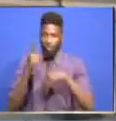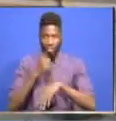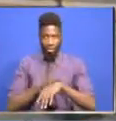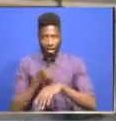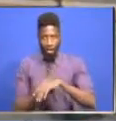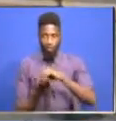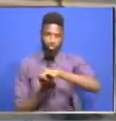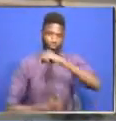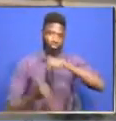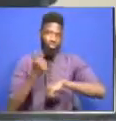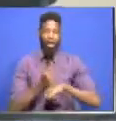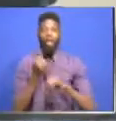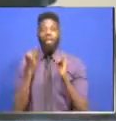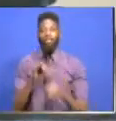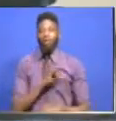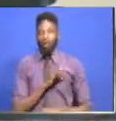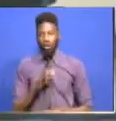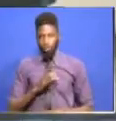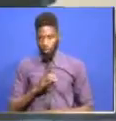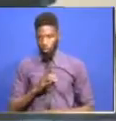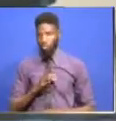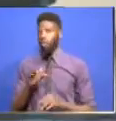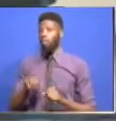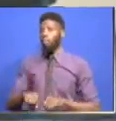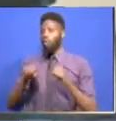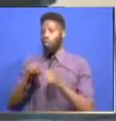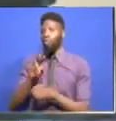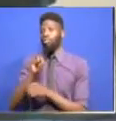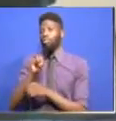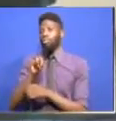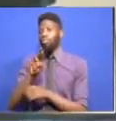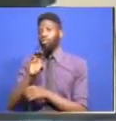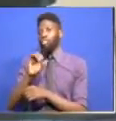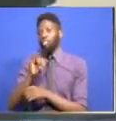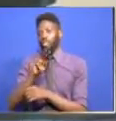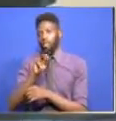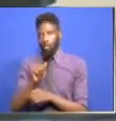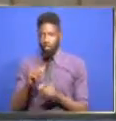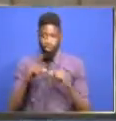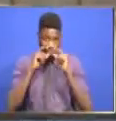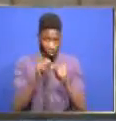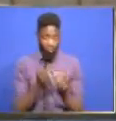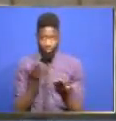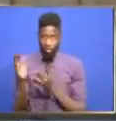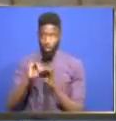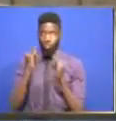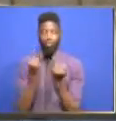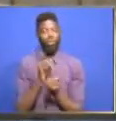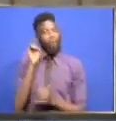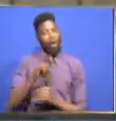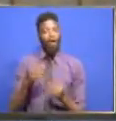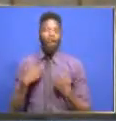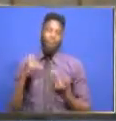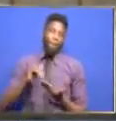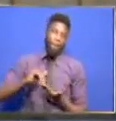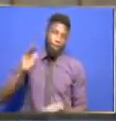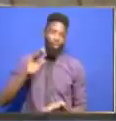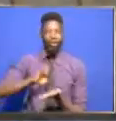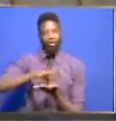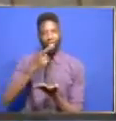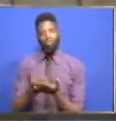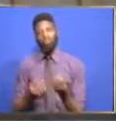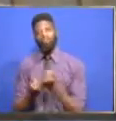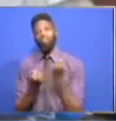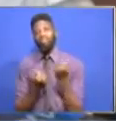led by Solomon Mushina. Mushina noted the institution requires more resources to benefit both self-sponsored and